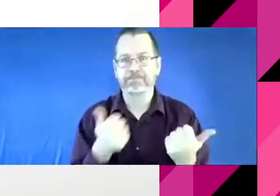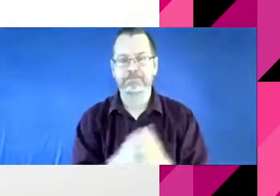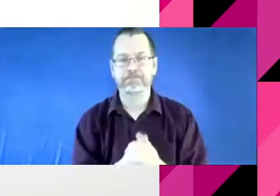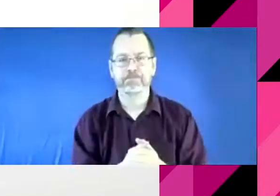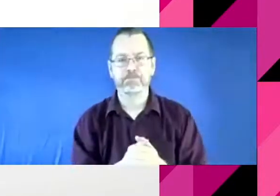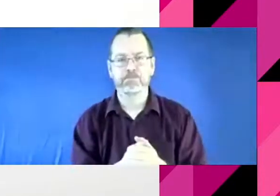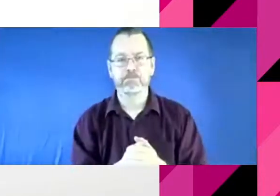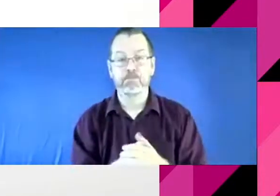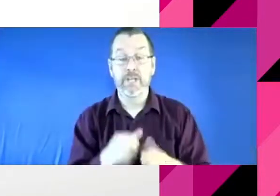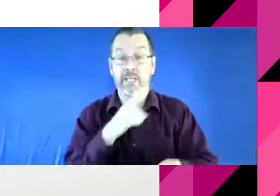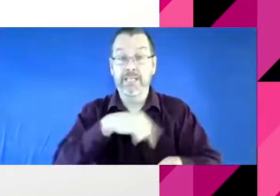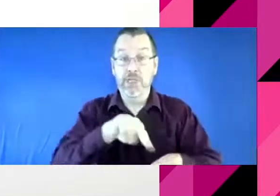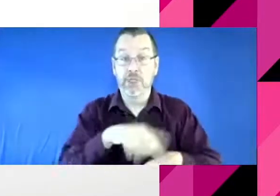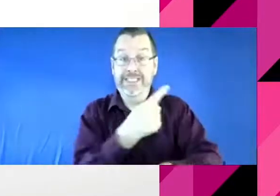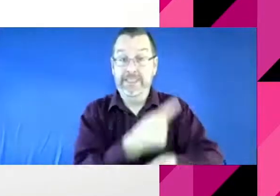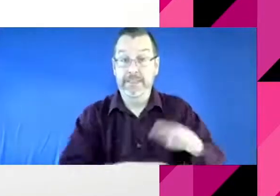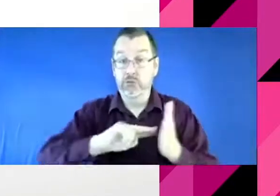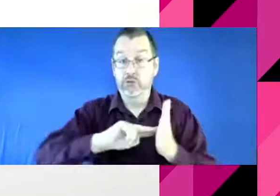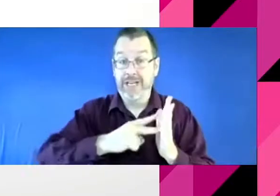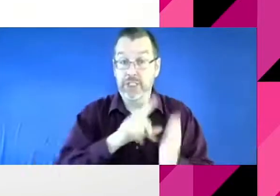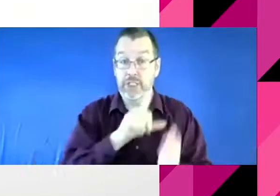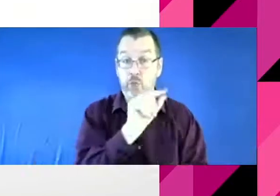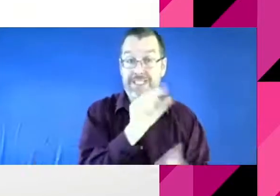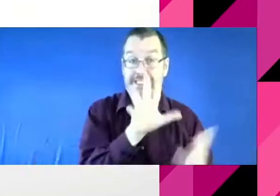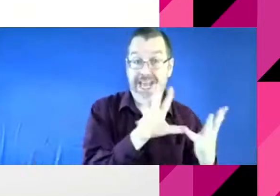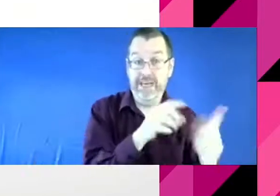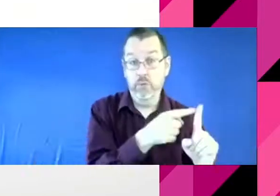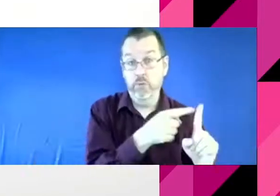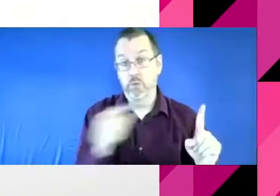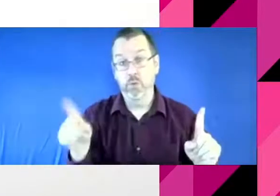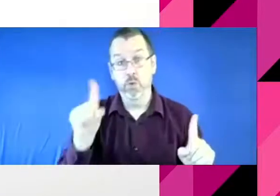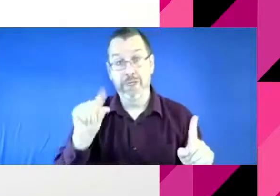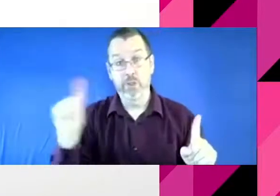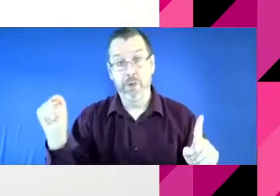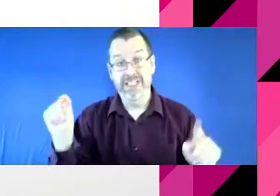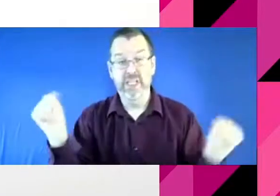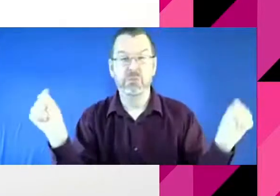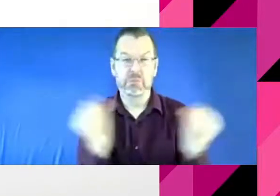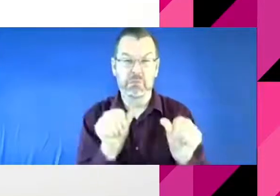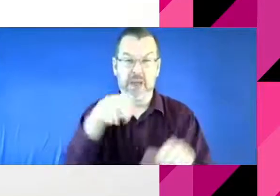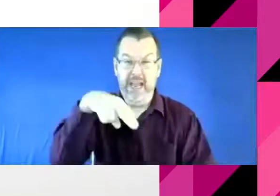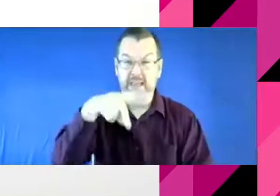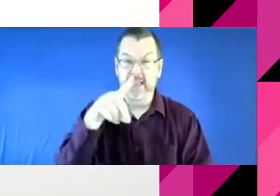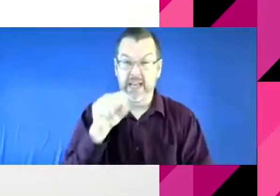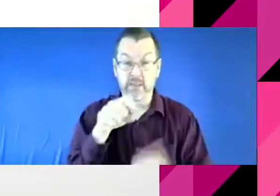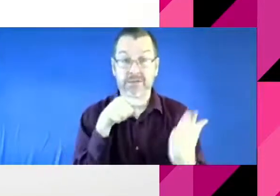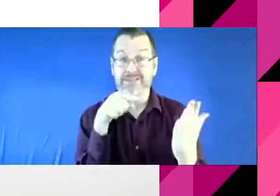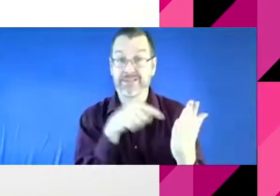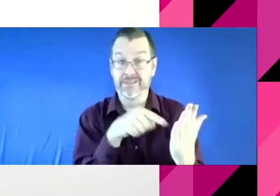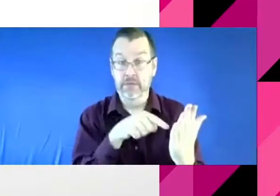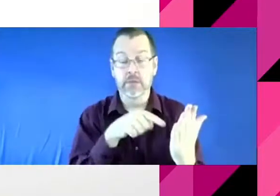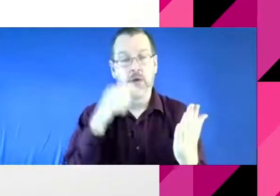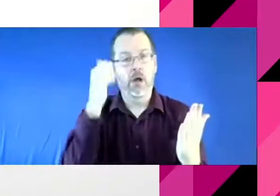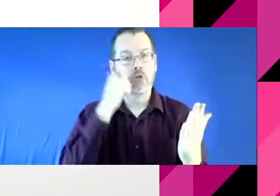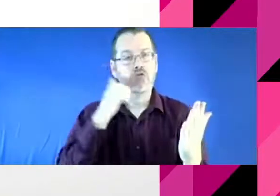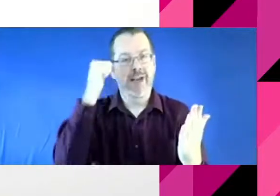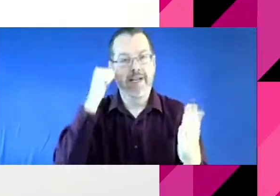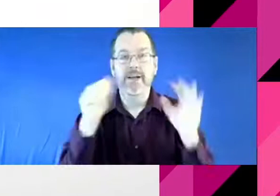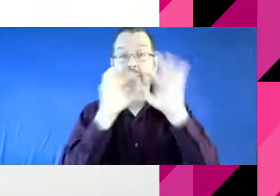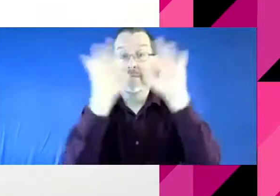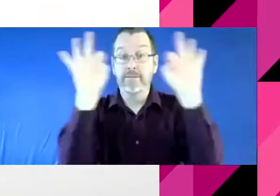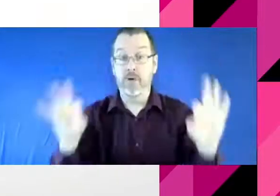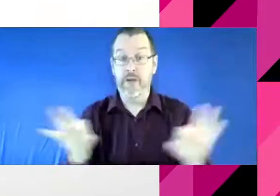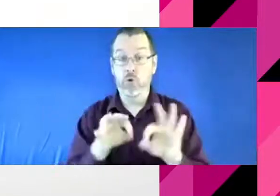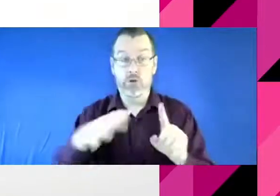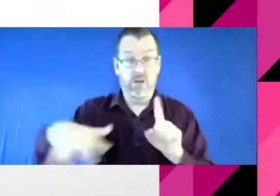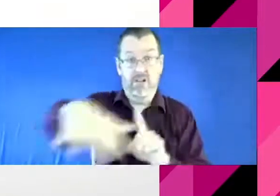Strategy 2010 to 2020, which I'll refer to as the NDS, is Australia's overarching policy framework for meeting our